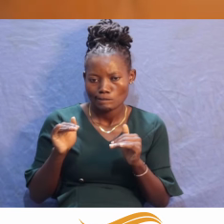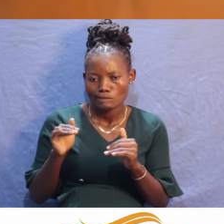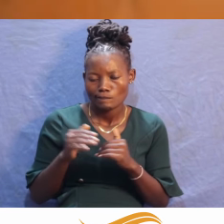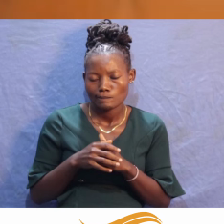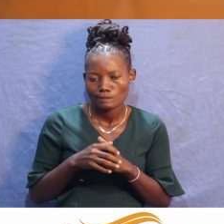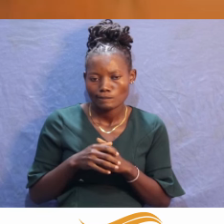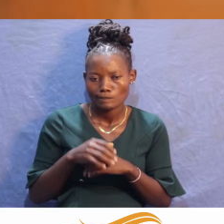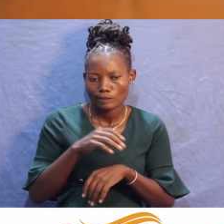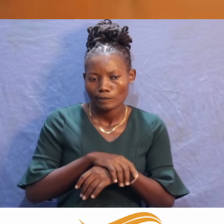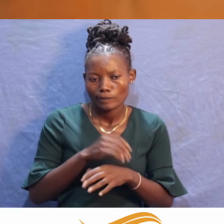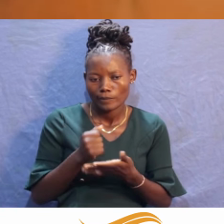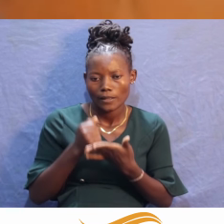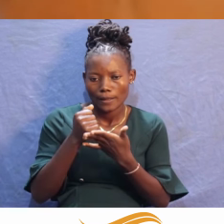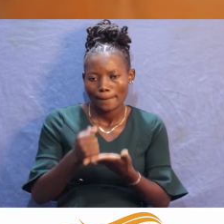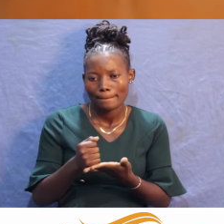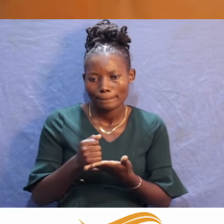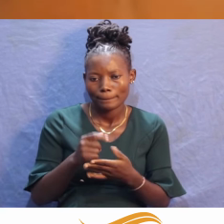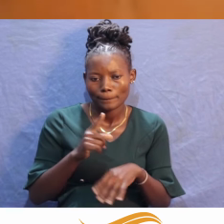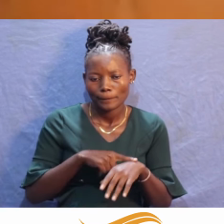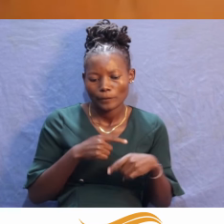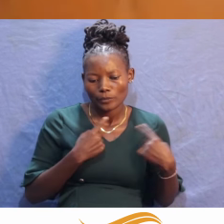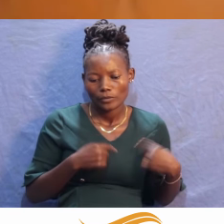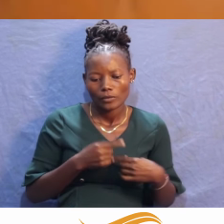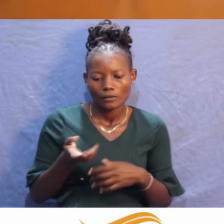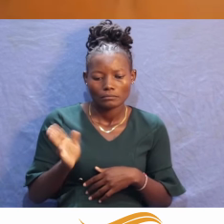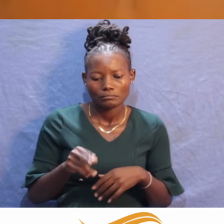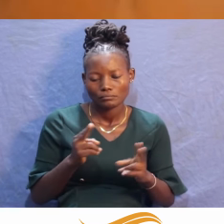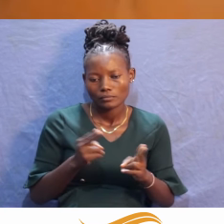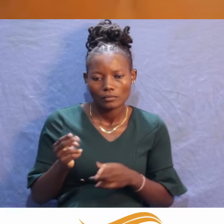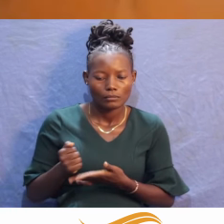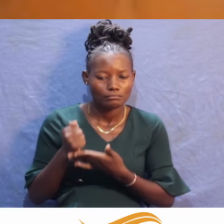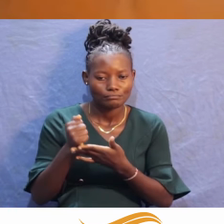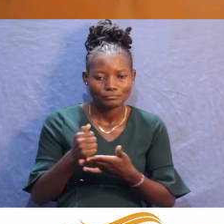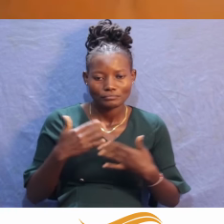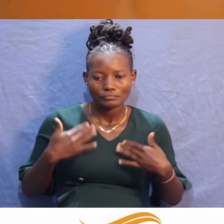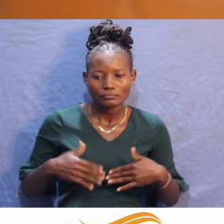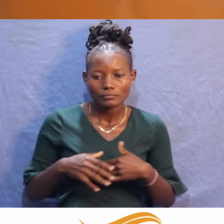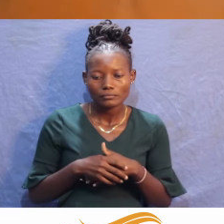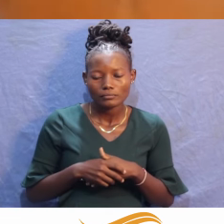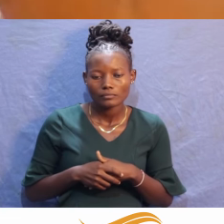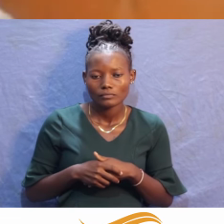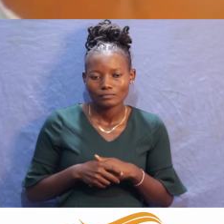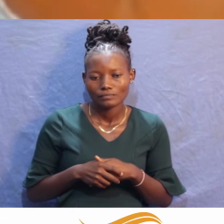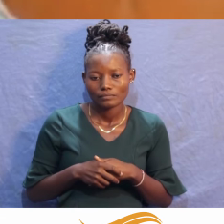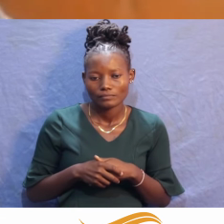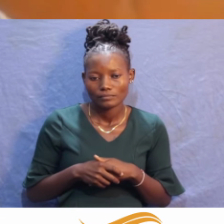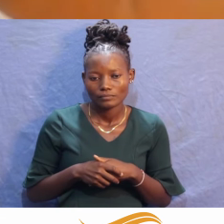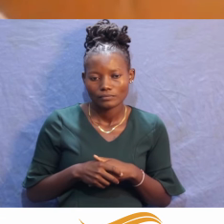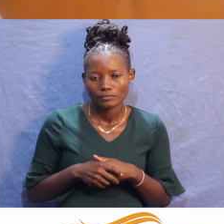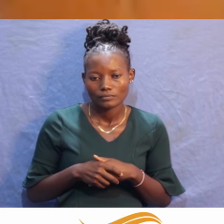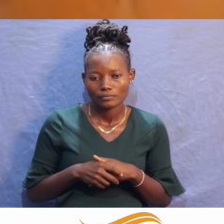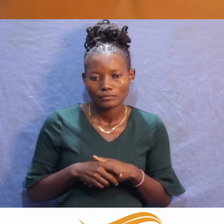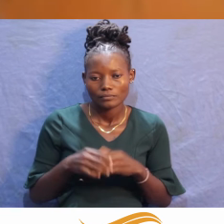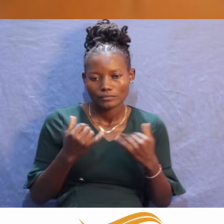them aid, the quicker the heart resumes its function. And like this guy that just recently dropped dead